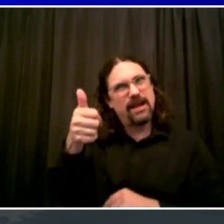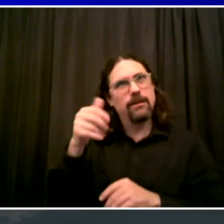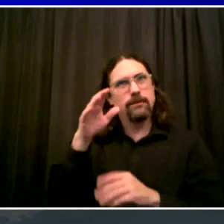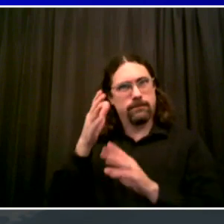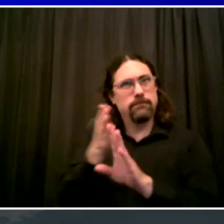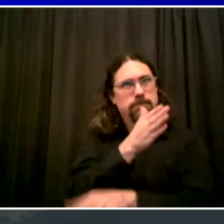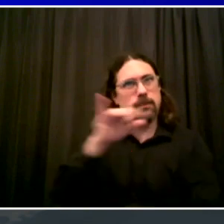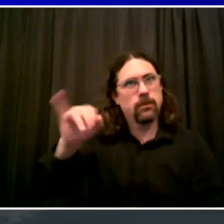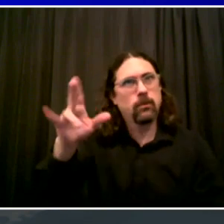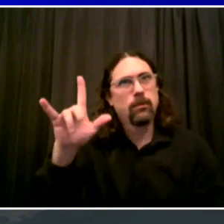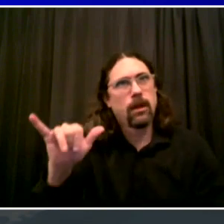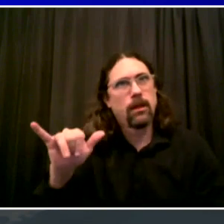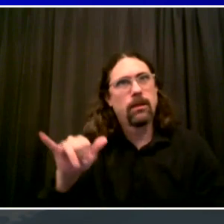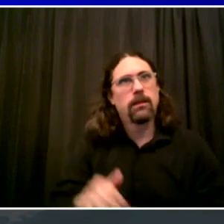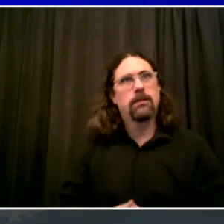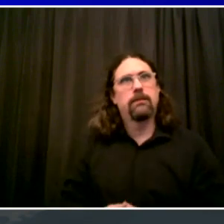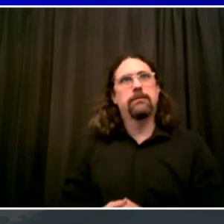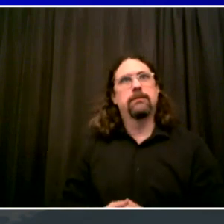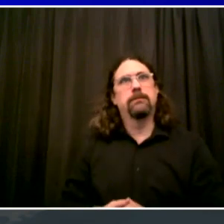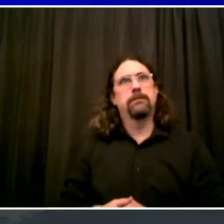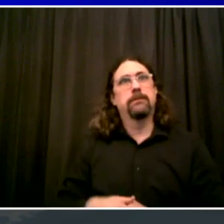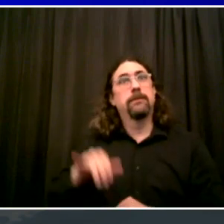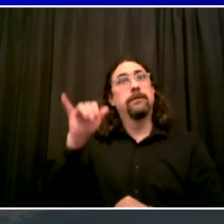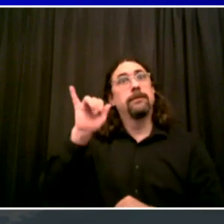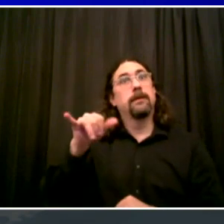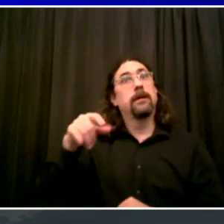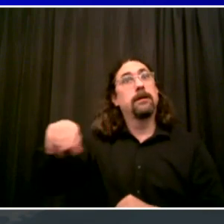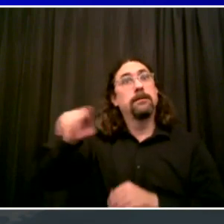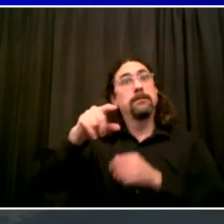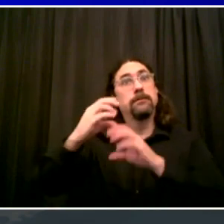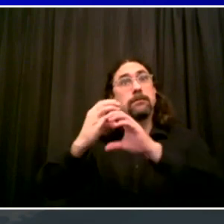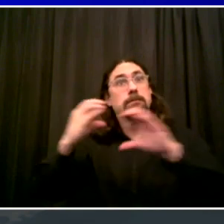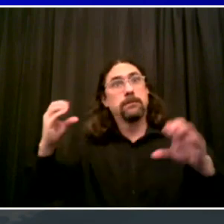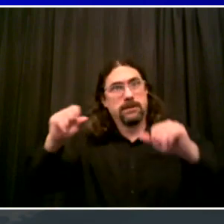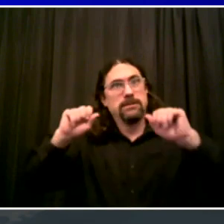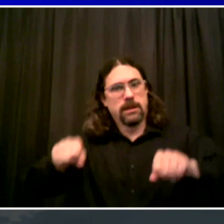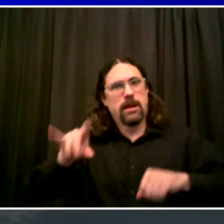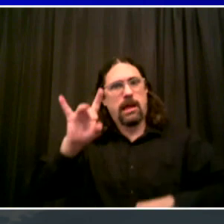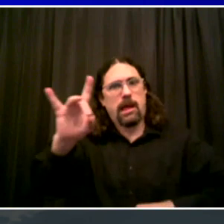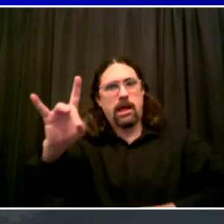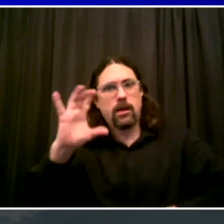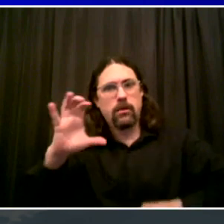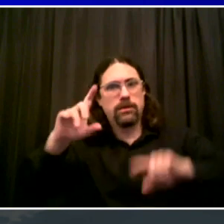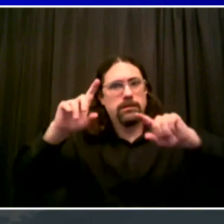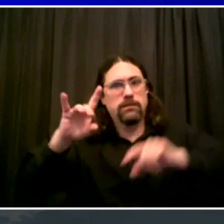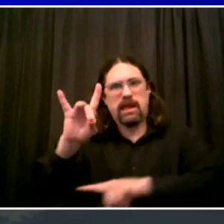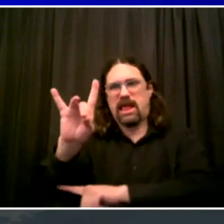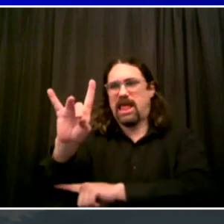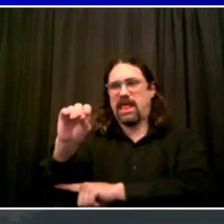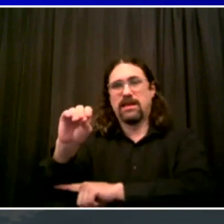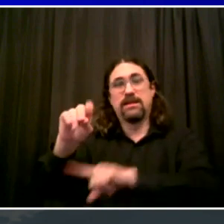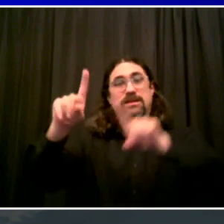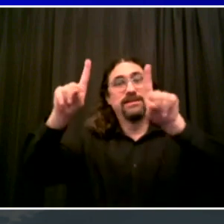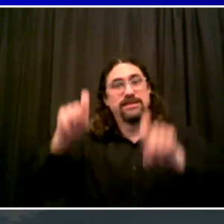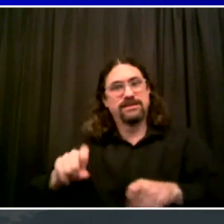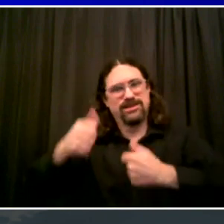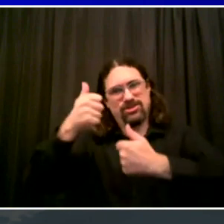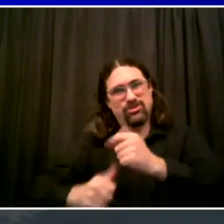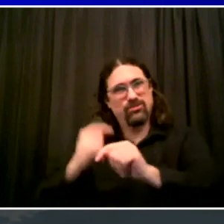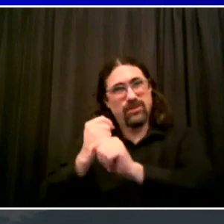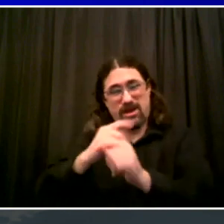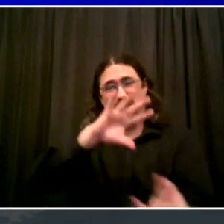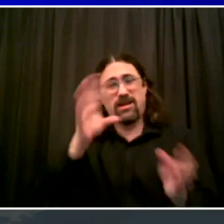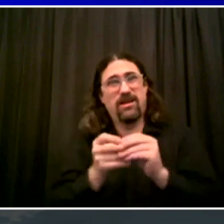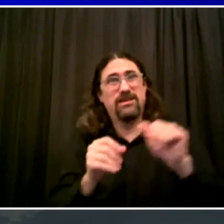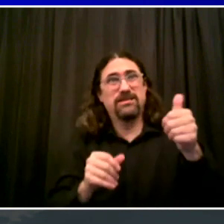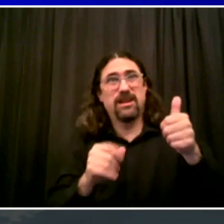day because of the trucks. And again, whether it's at one of the trucks or one of the 180 centers that we now are putting